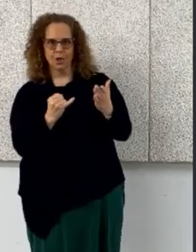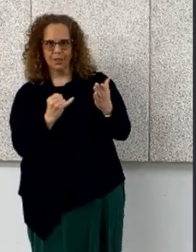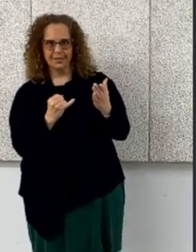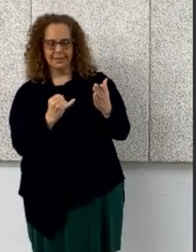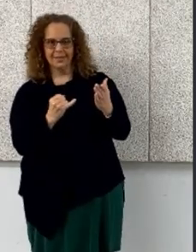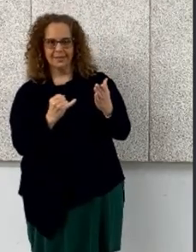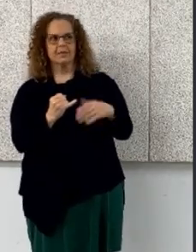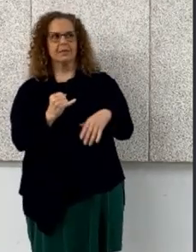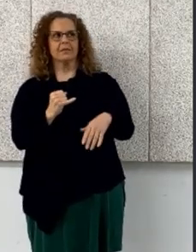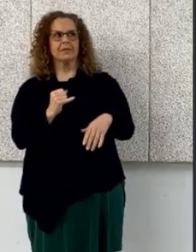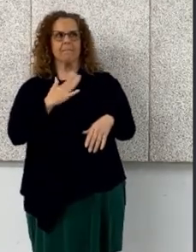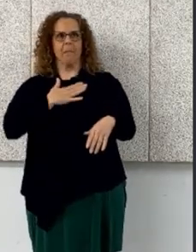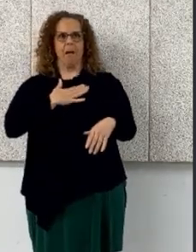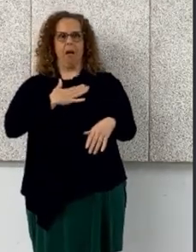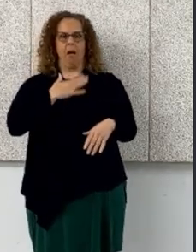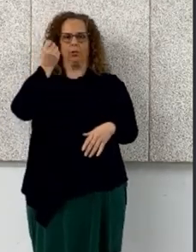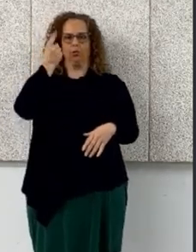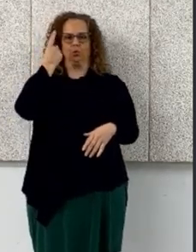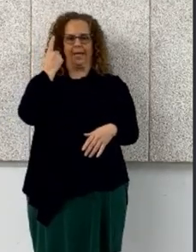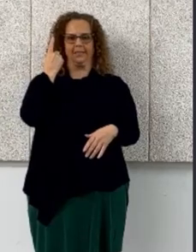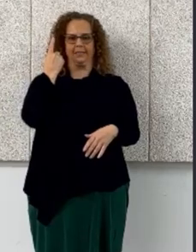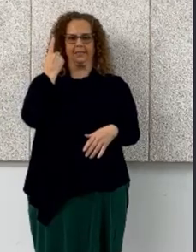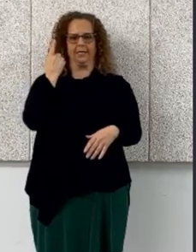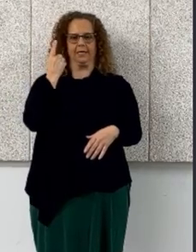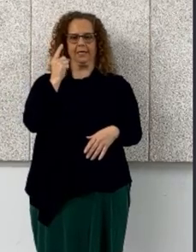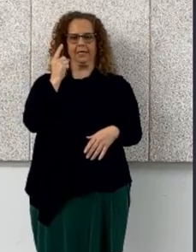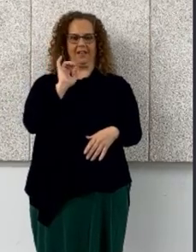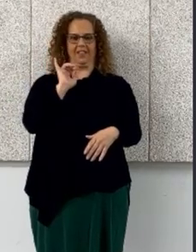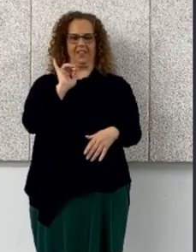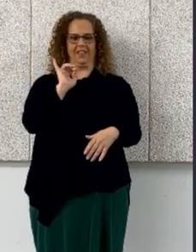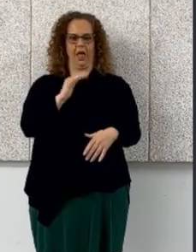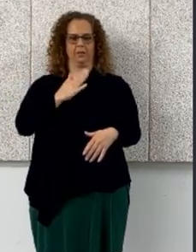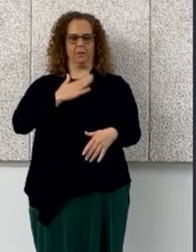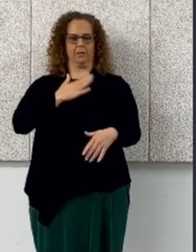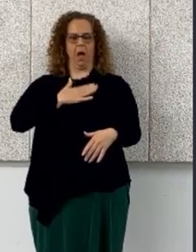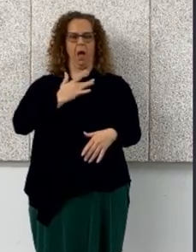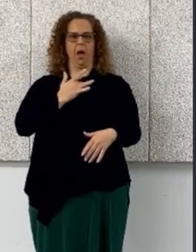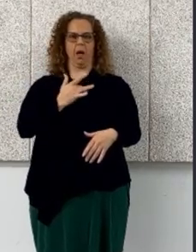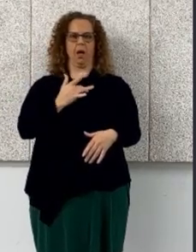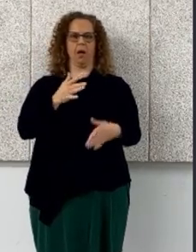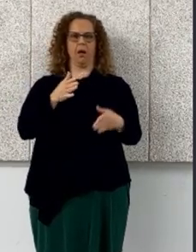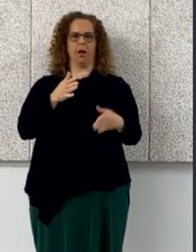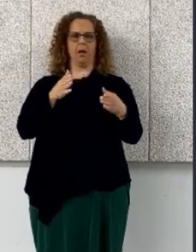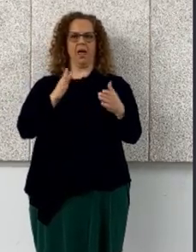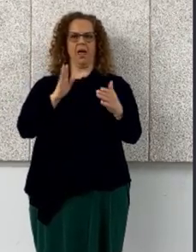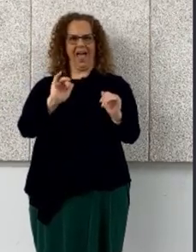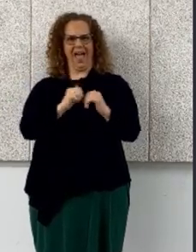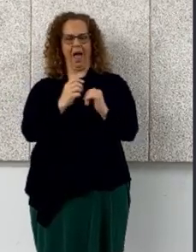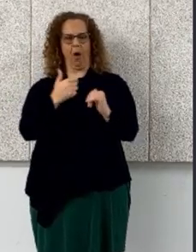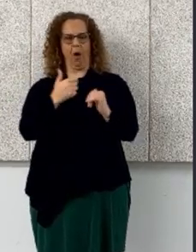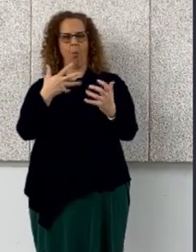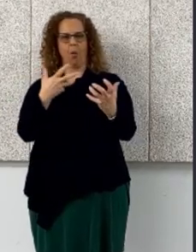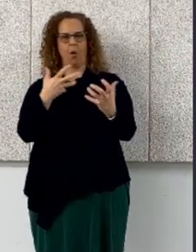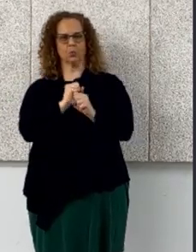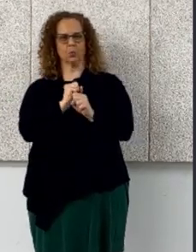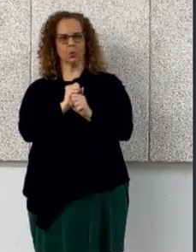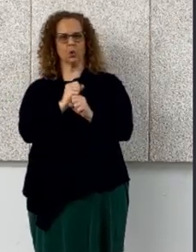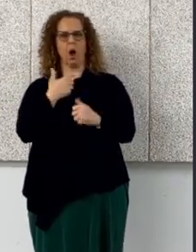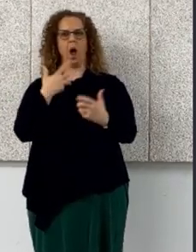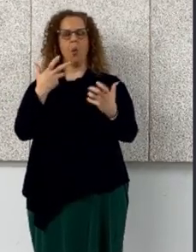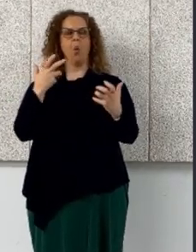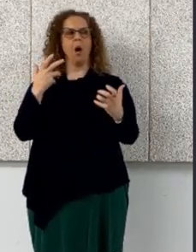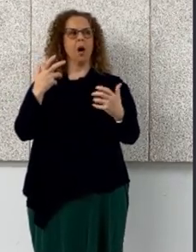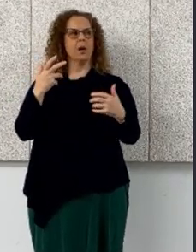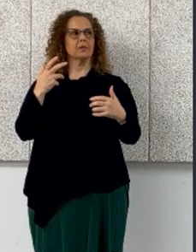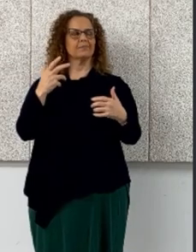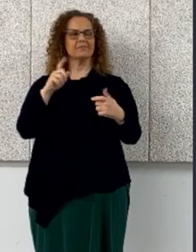be it's the way that I want to go. I want to let go of certain notions